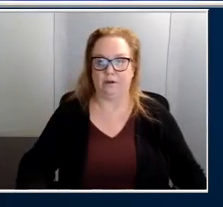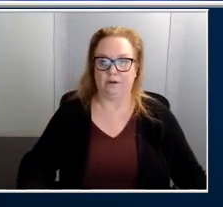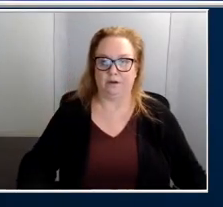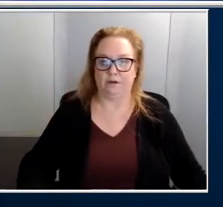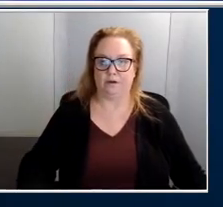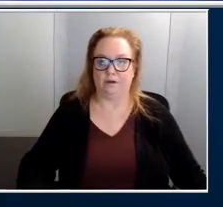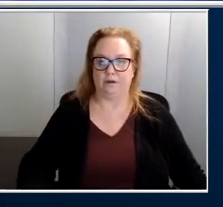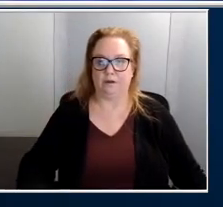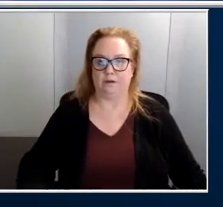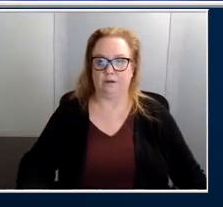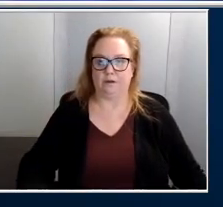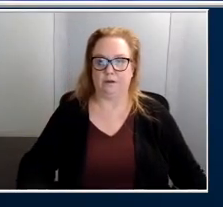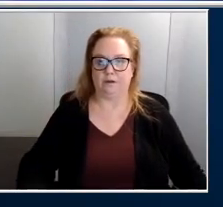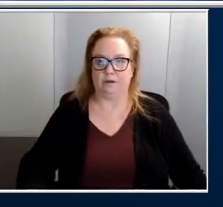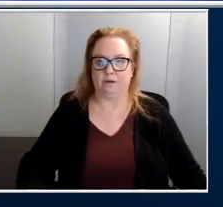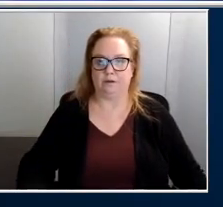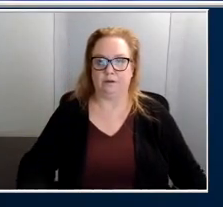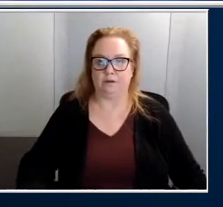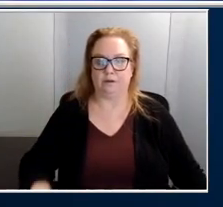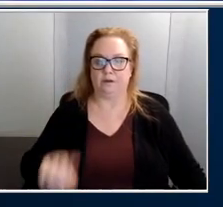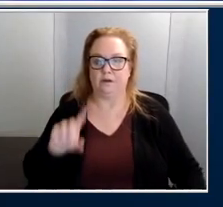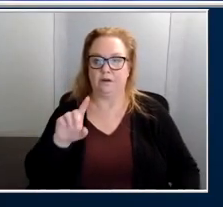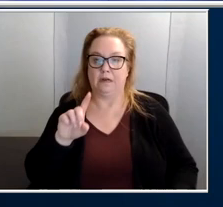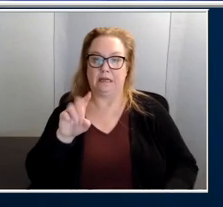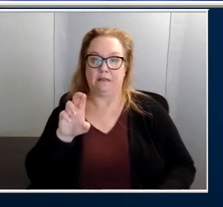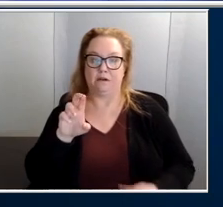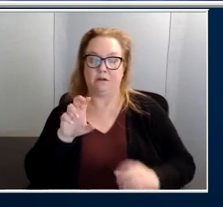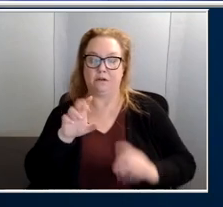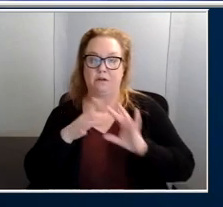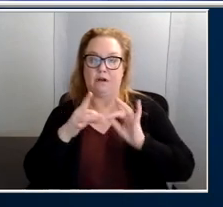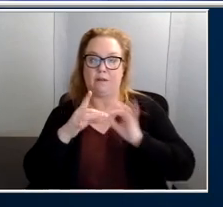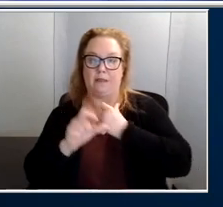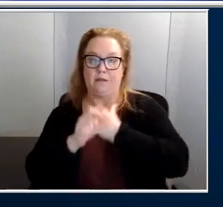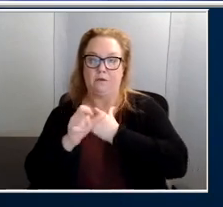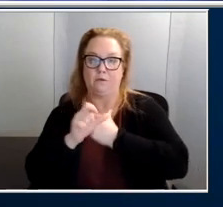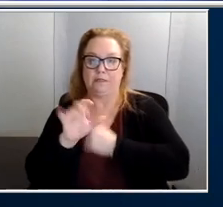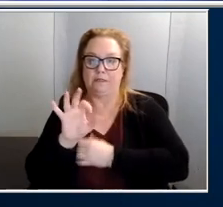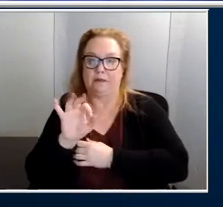Daryl wants to know if the doctors can talk about the risk factors